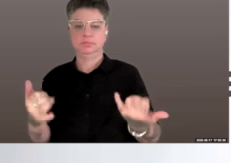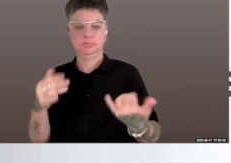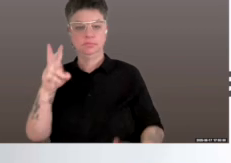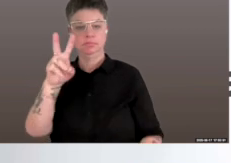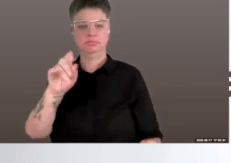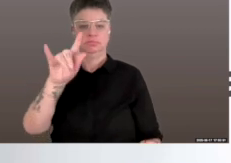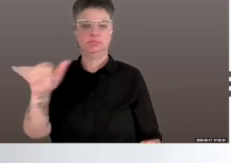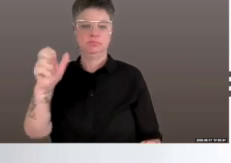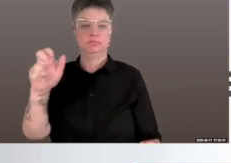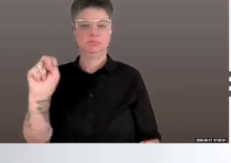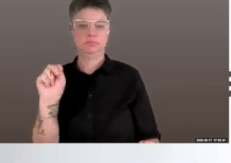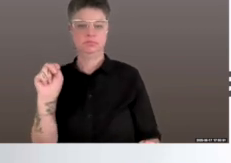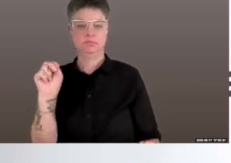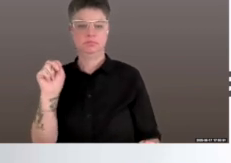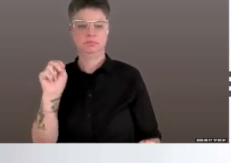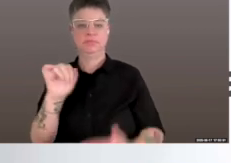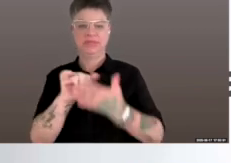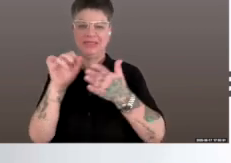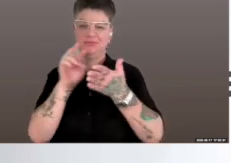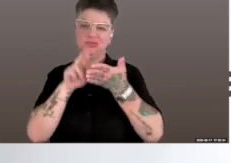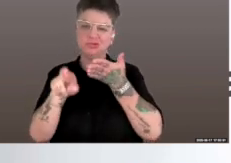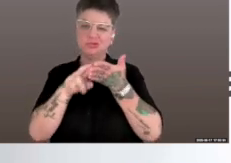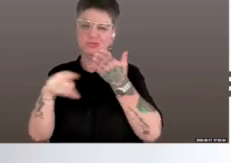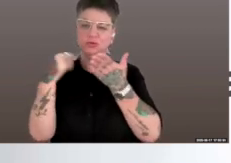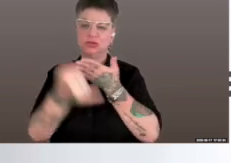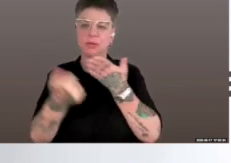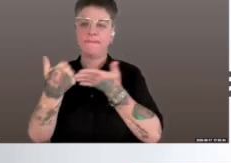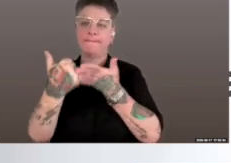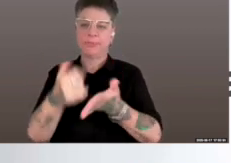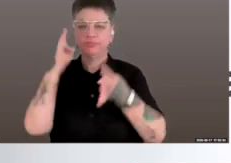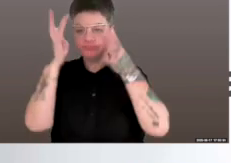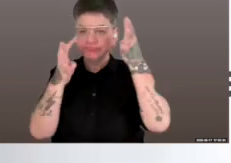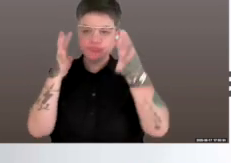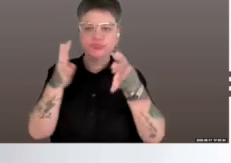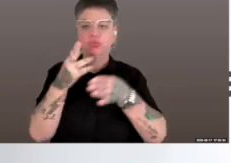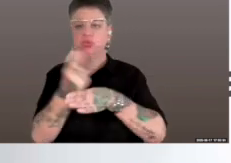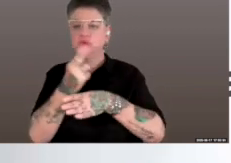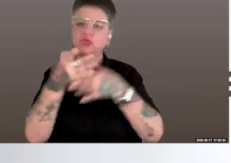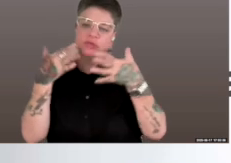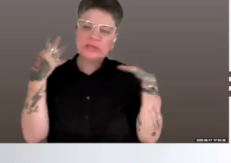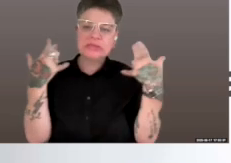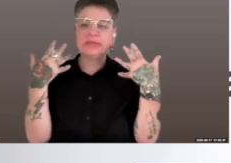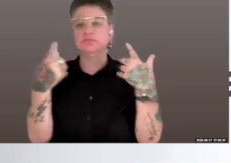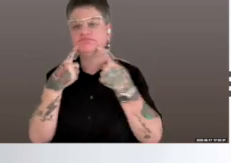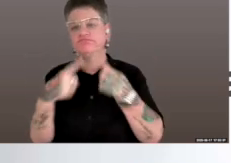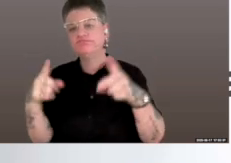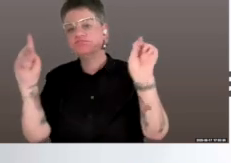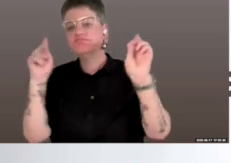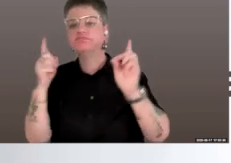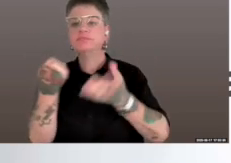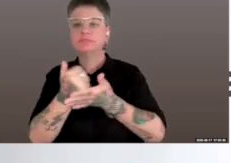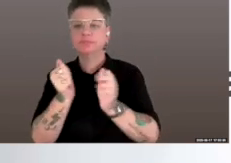emissions, continue to build on efforts to ensure investments support our equity goals, strategically